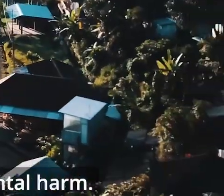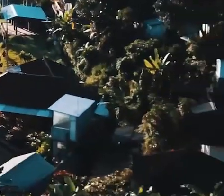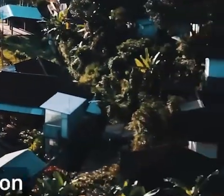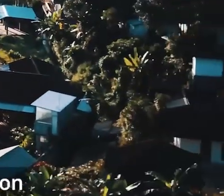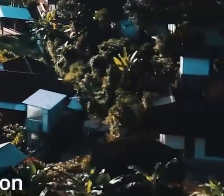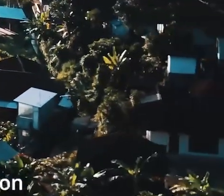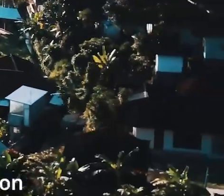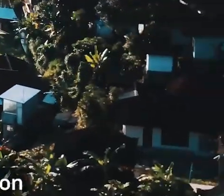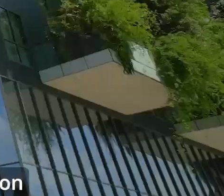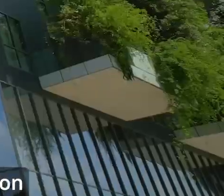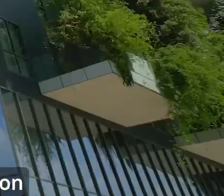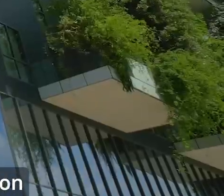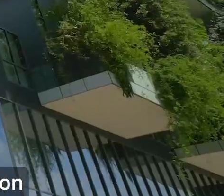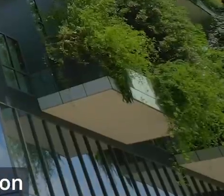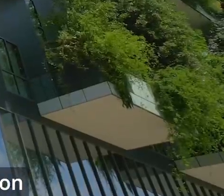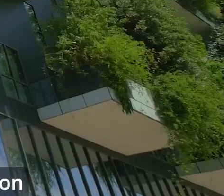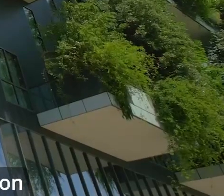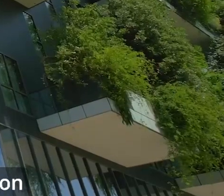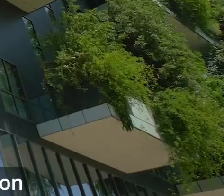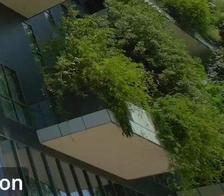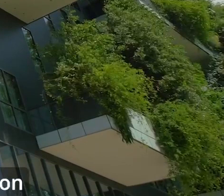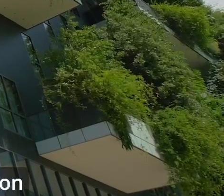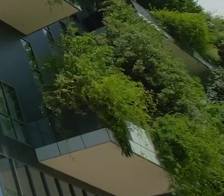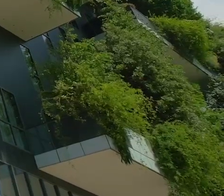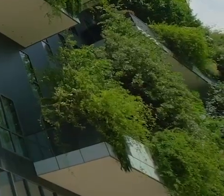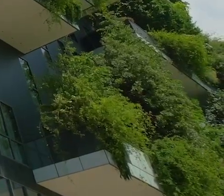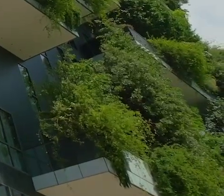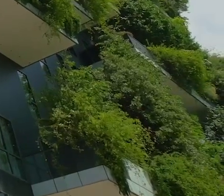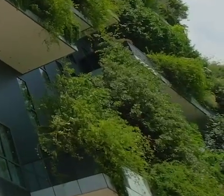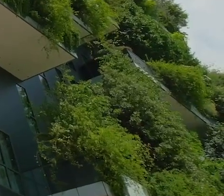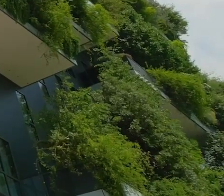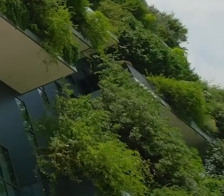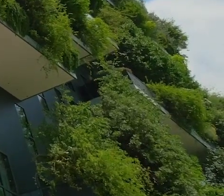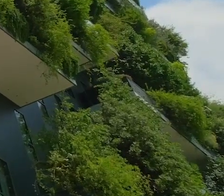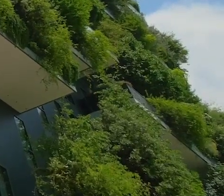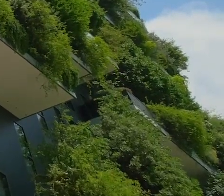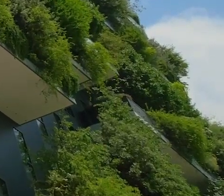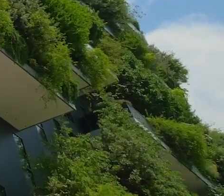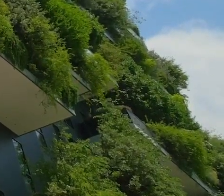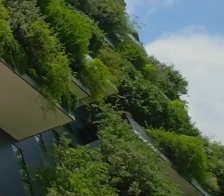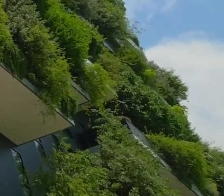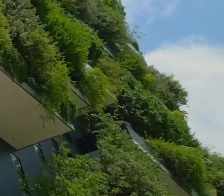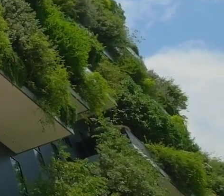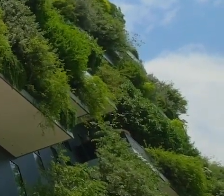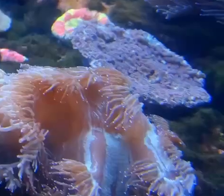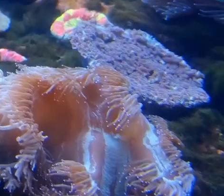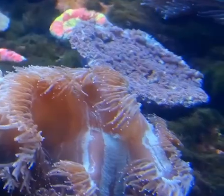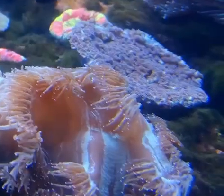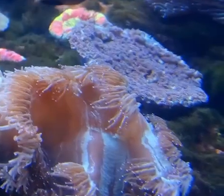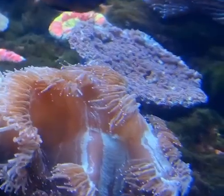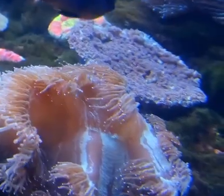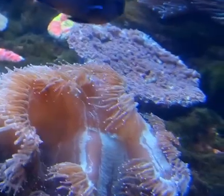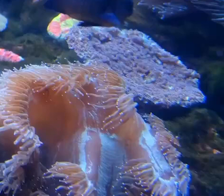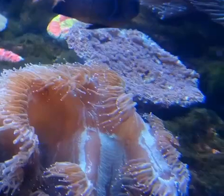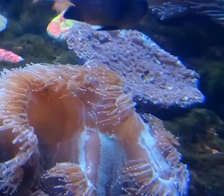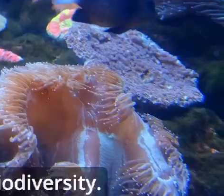harm. For example, green roofs provide weather protection while improving air quality and saving energy. While in